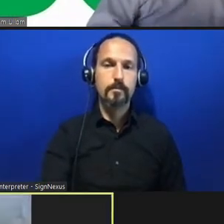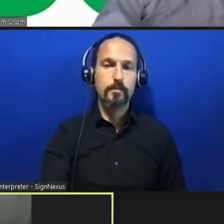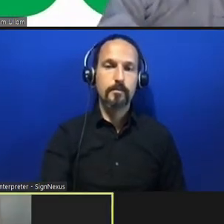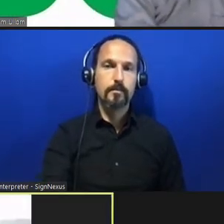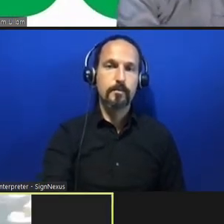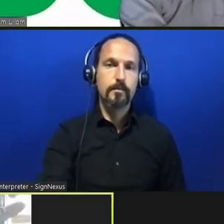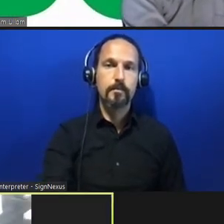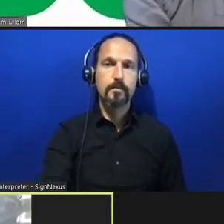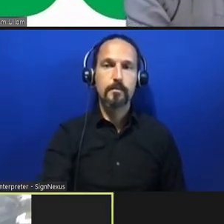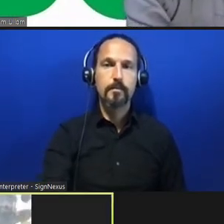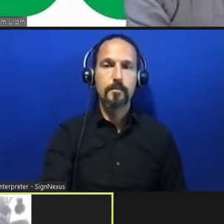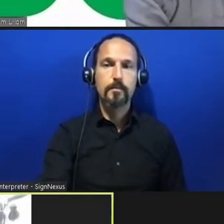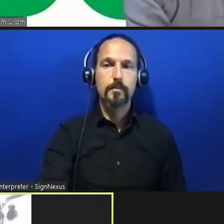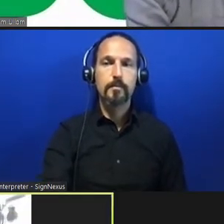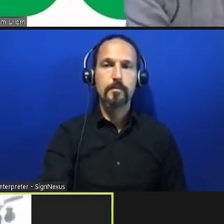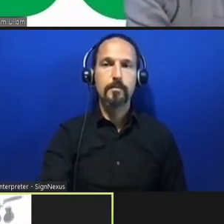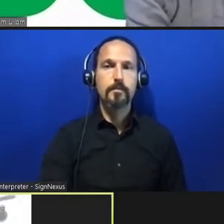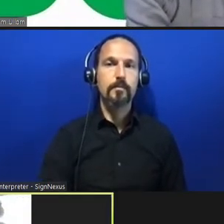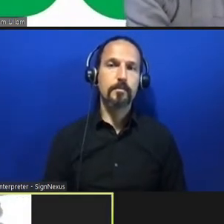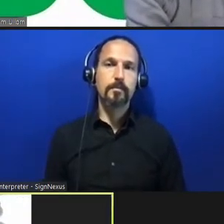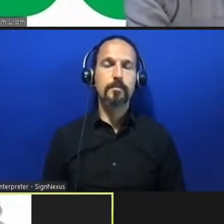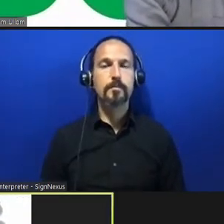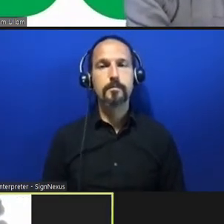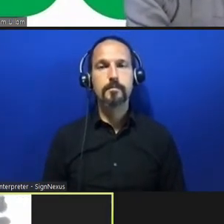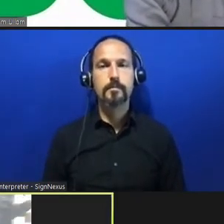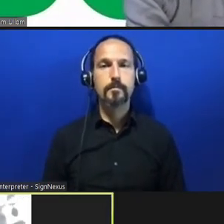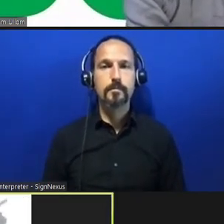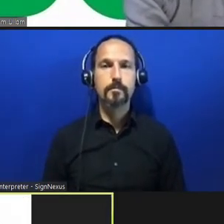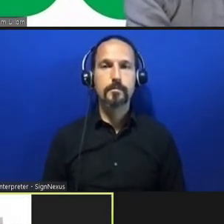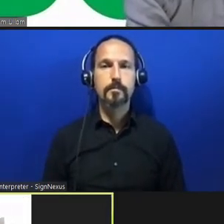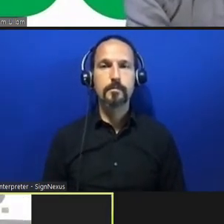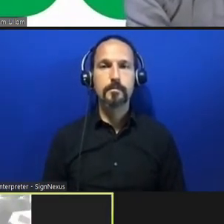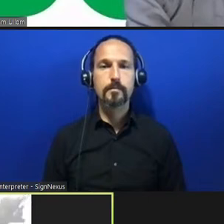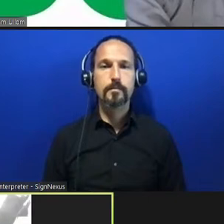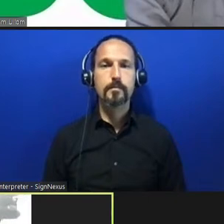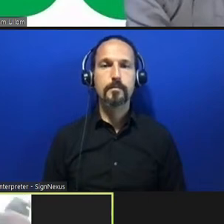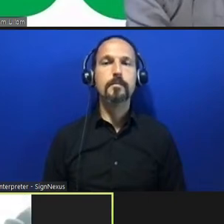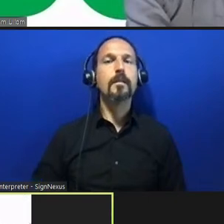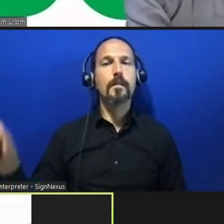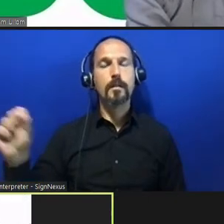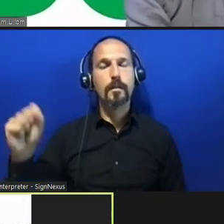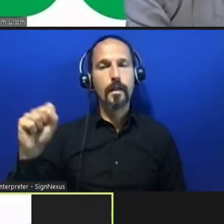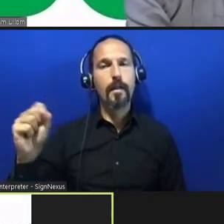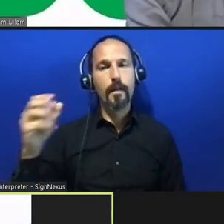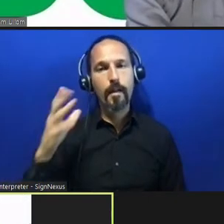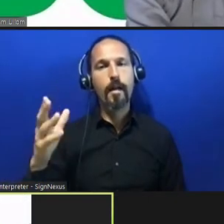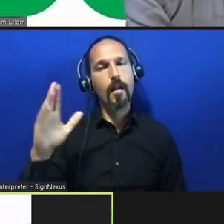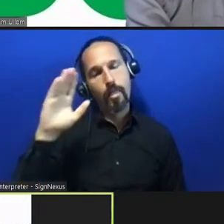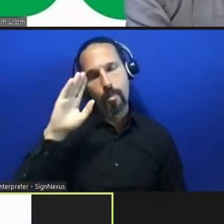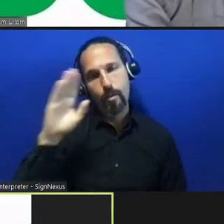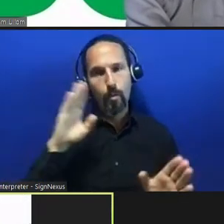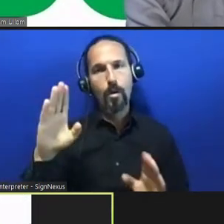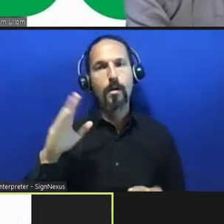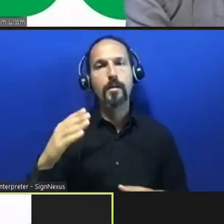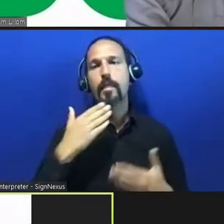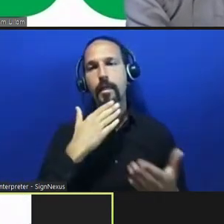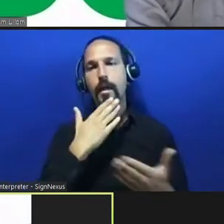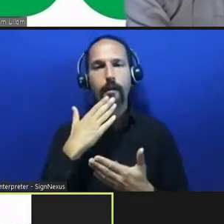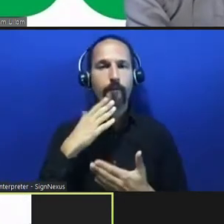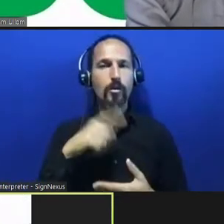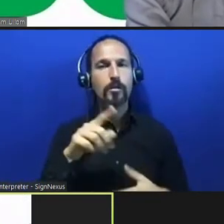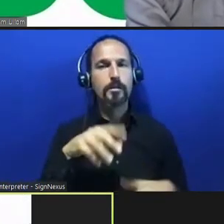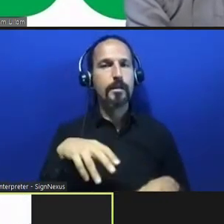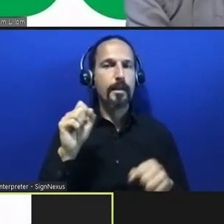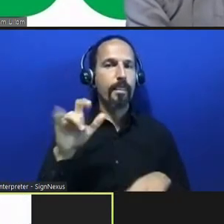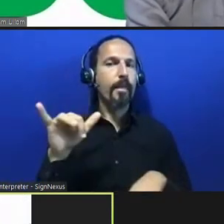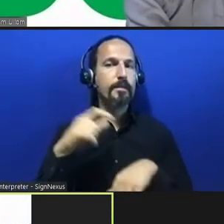I don't mean to uh come on the video um well yes uh hey good afternoon thank you guys for uh taking